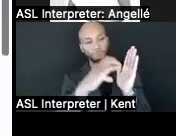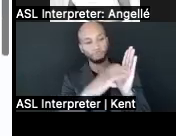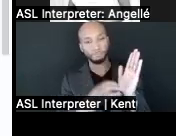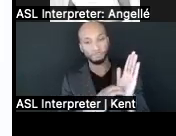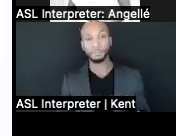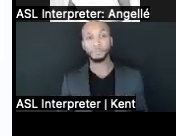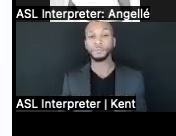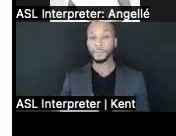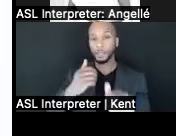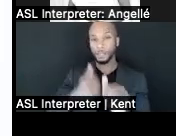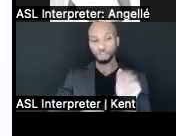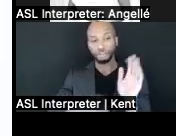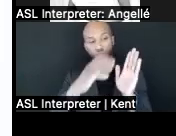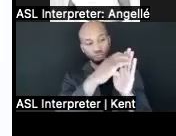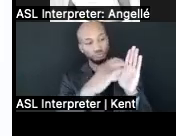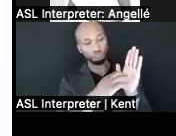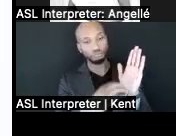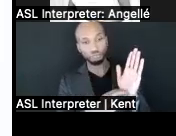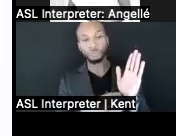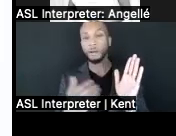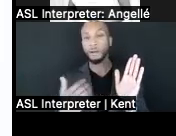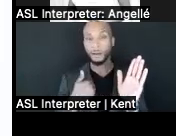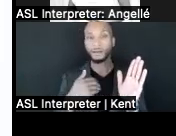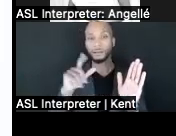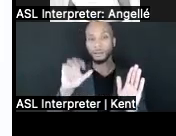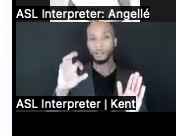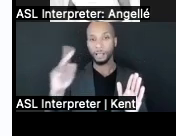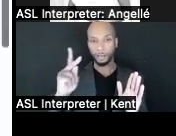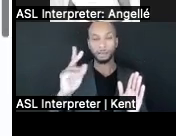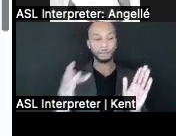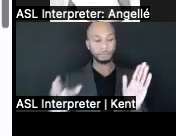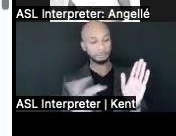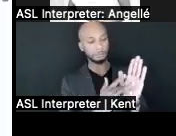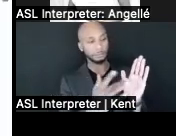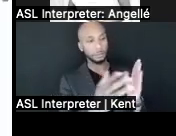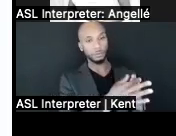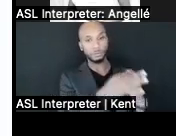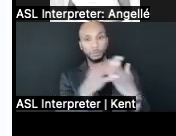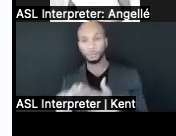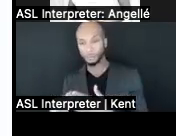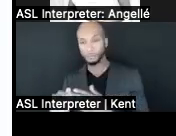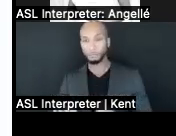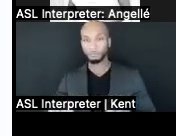Each sheet is has a link that will take you to the full